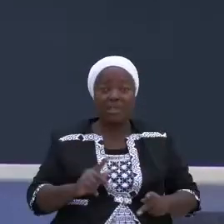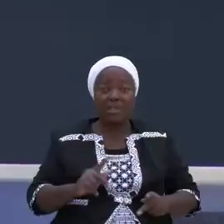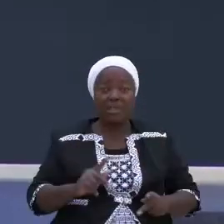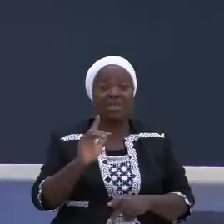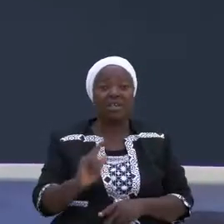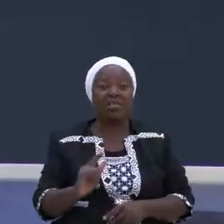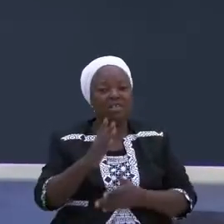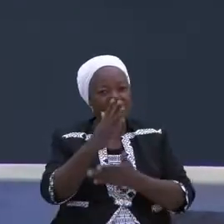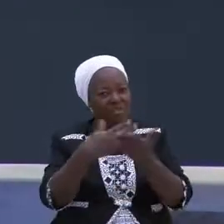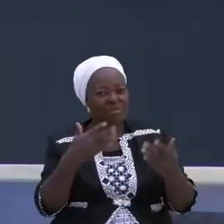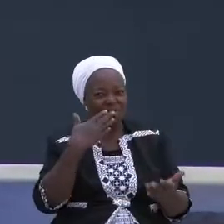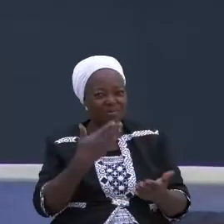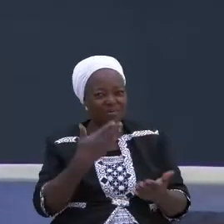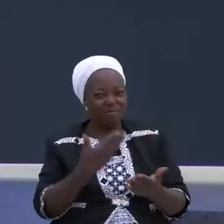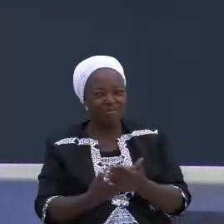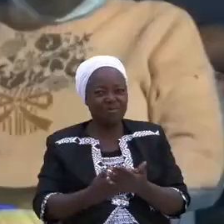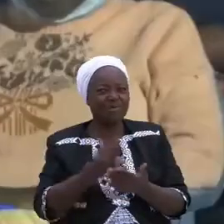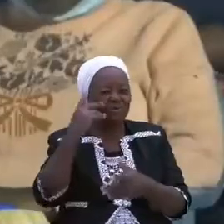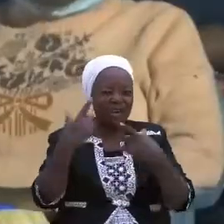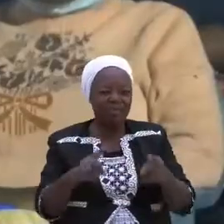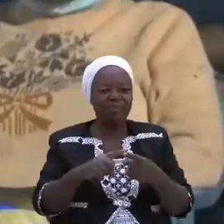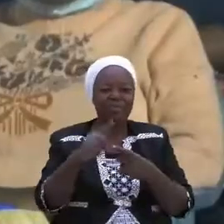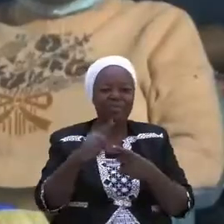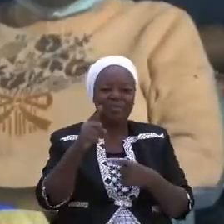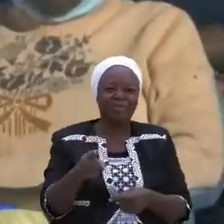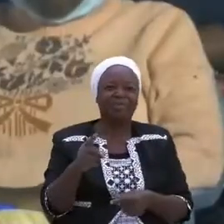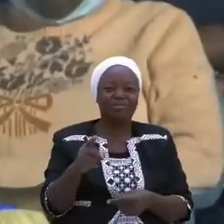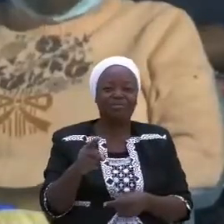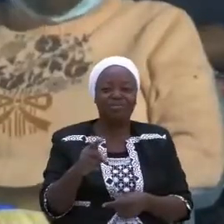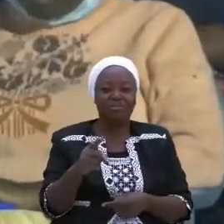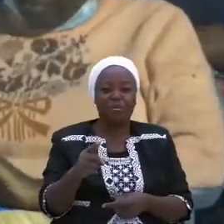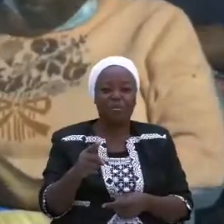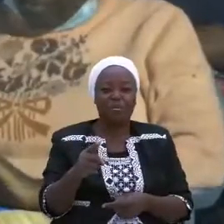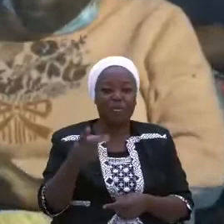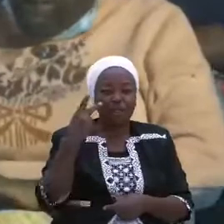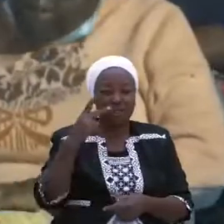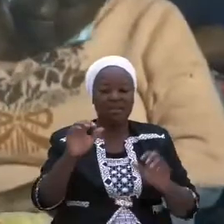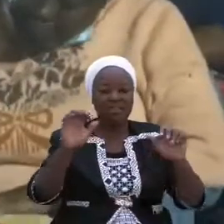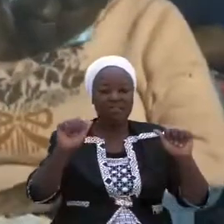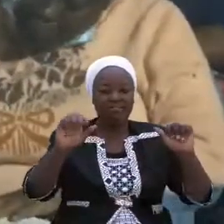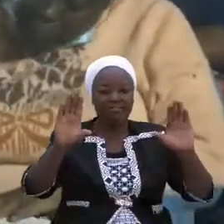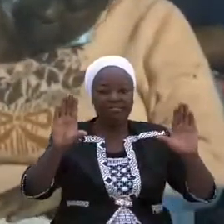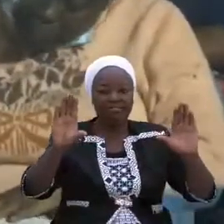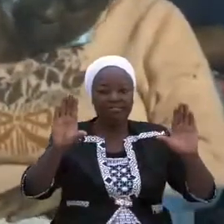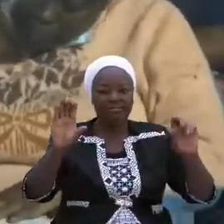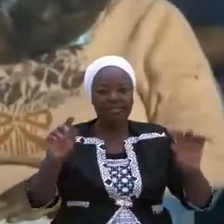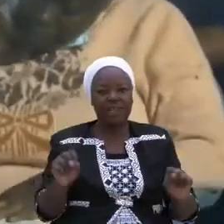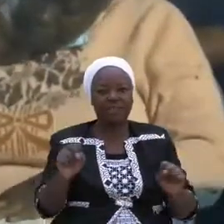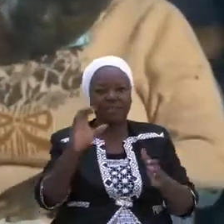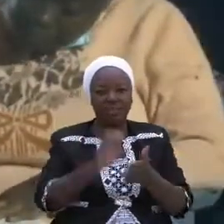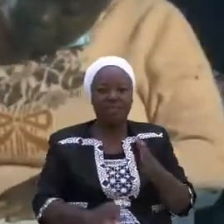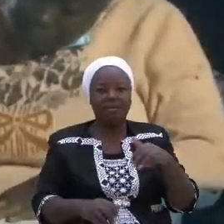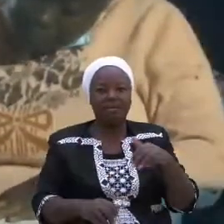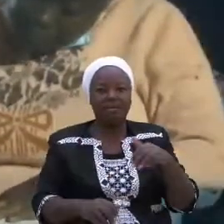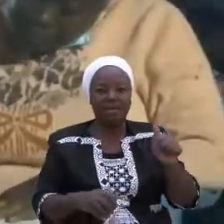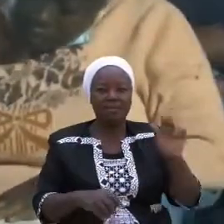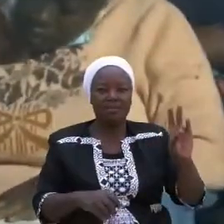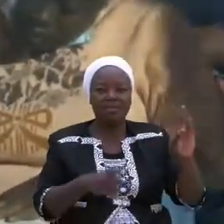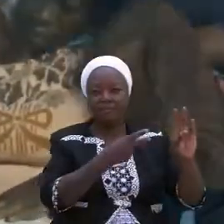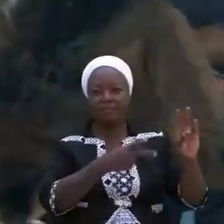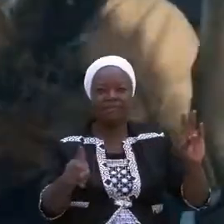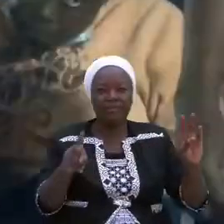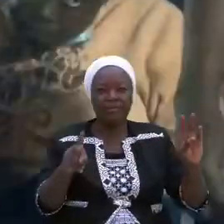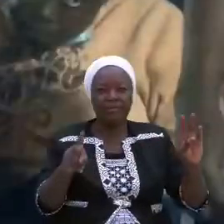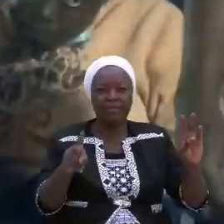something good is going to happen to you look at acts chapter 17 and i'm reading here from